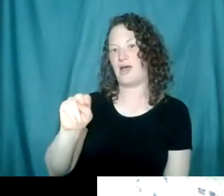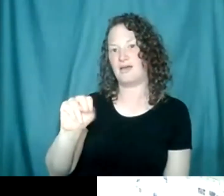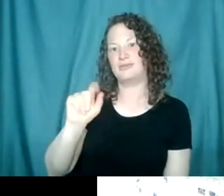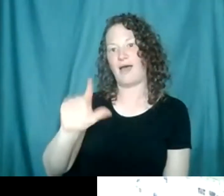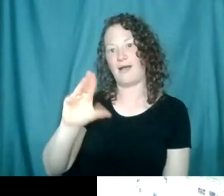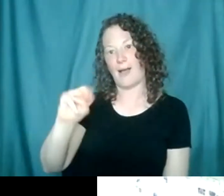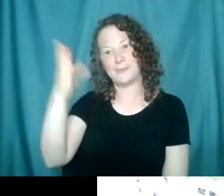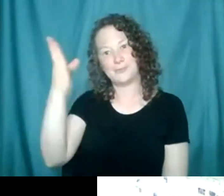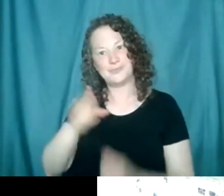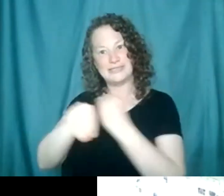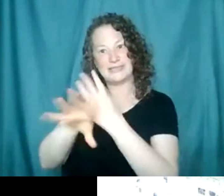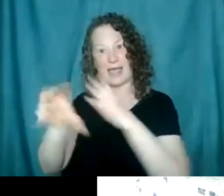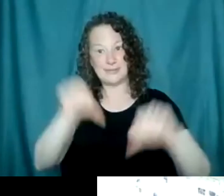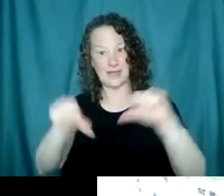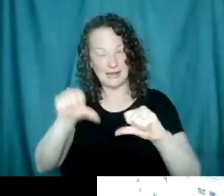patreon.com/SkypeAScientist or at